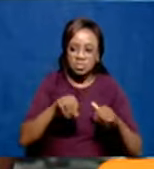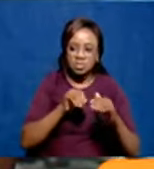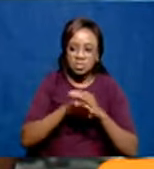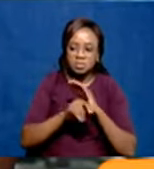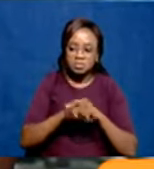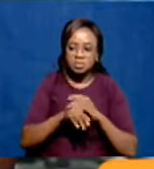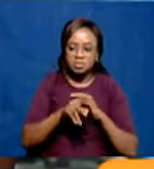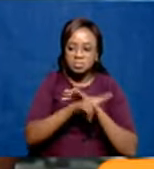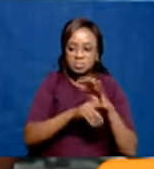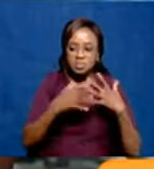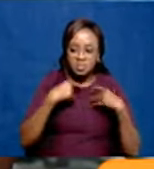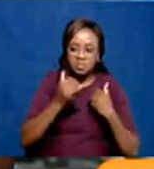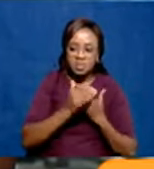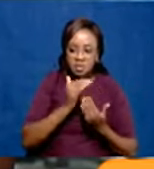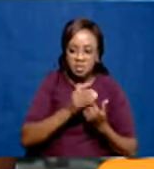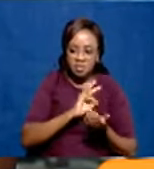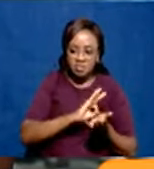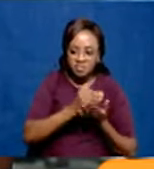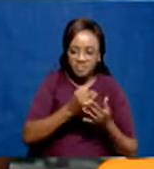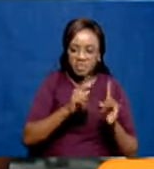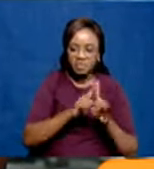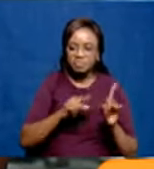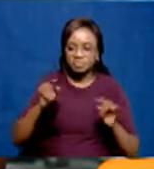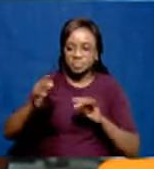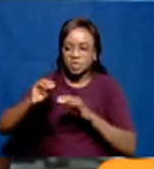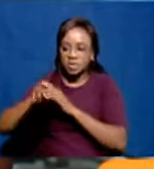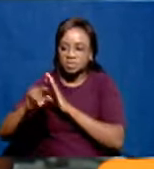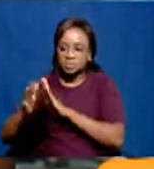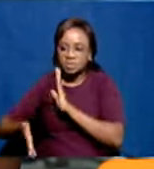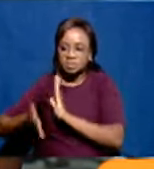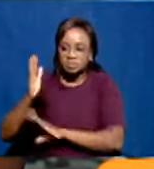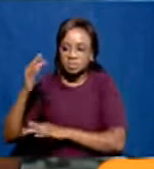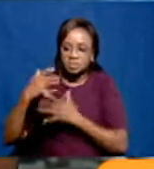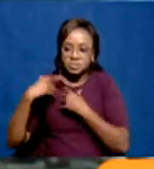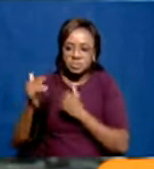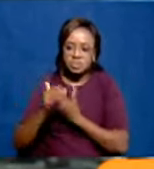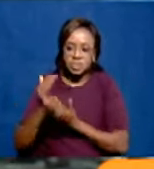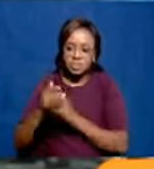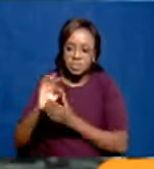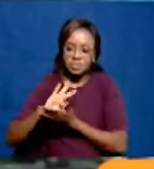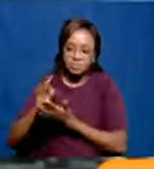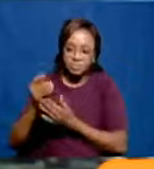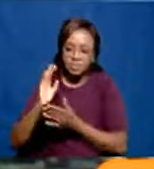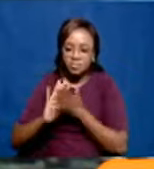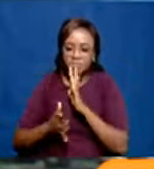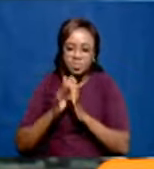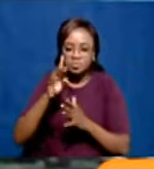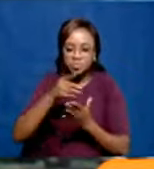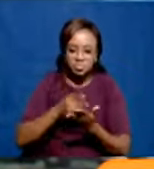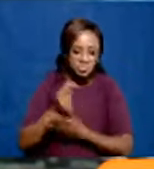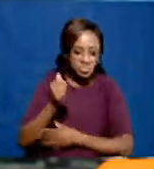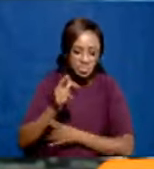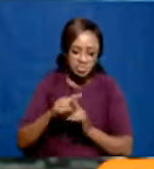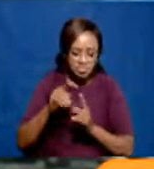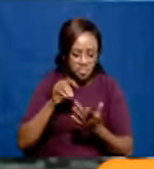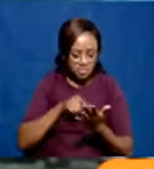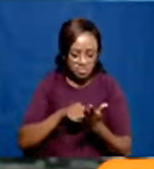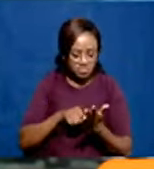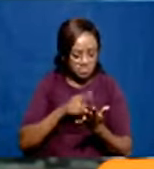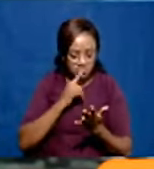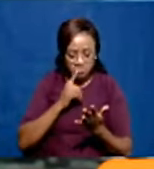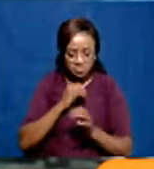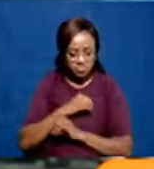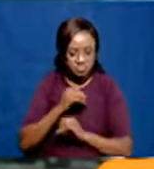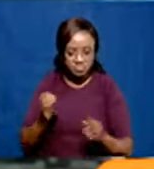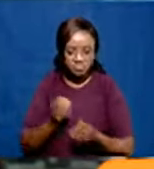chronic, critical, and emergency care fund without being paid up. But that's why we're in court. Okay. And that's one of the sections that was